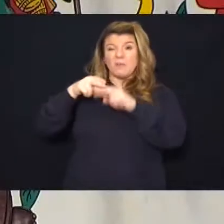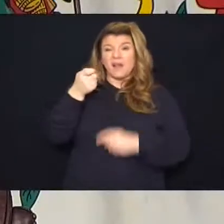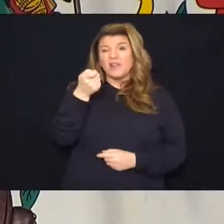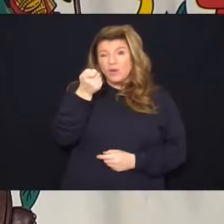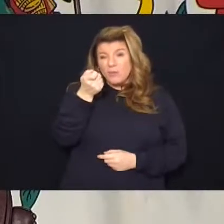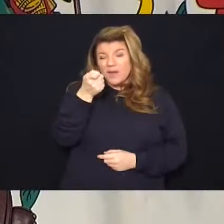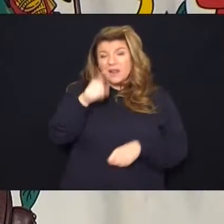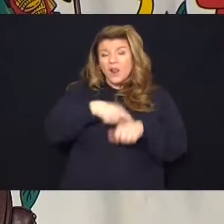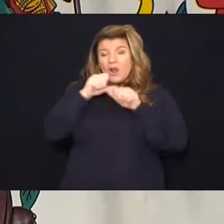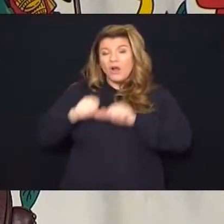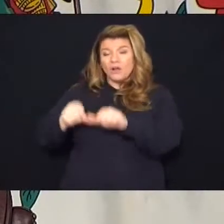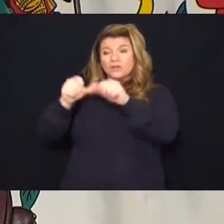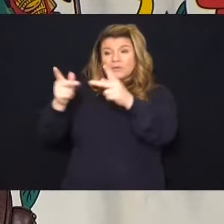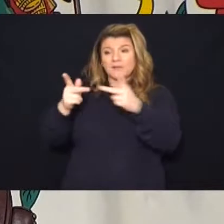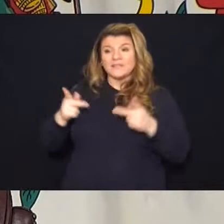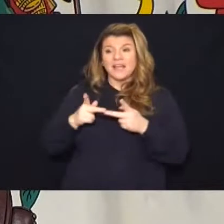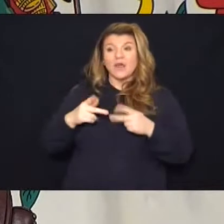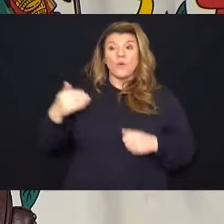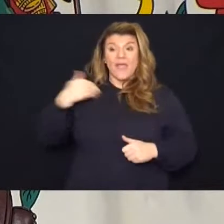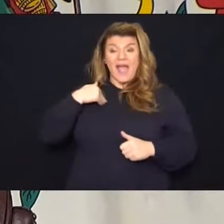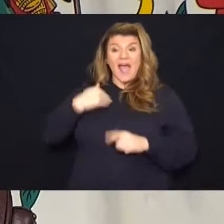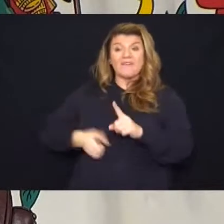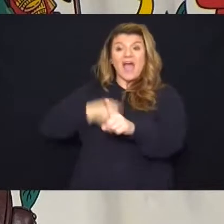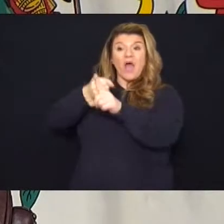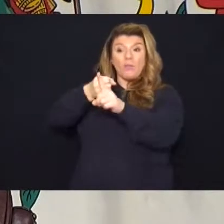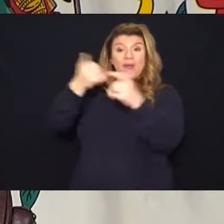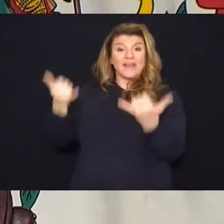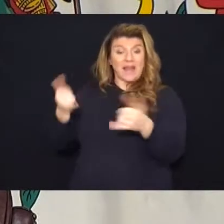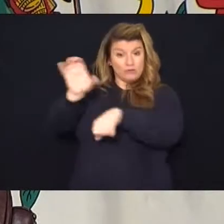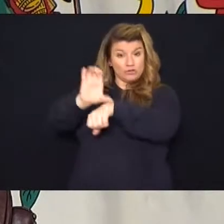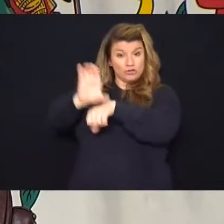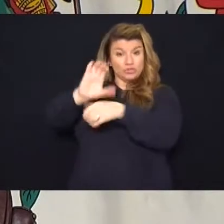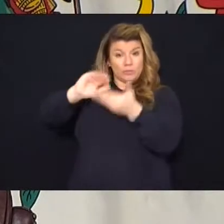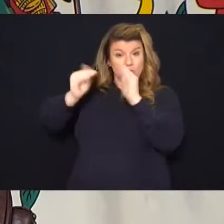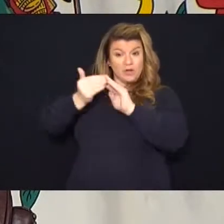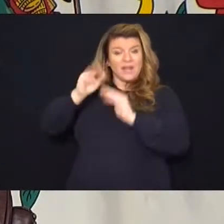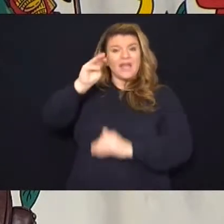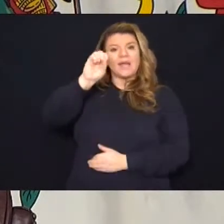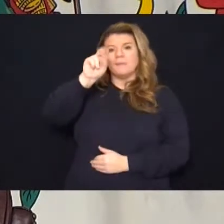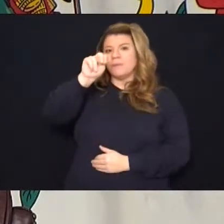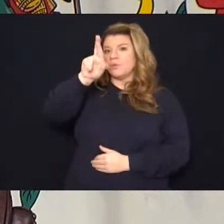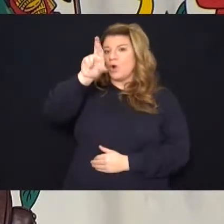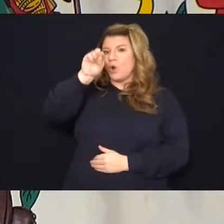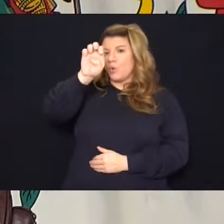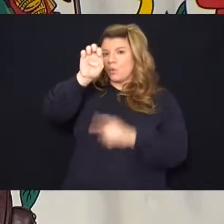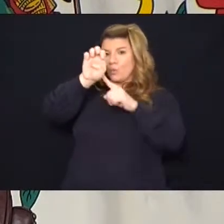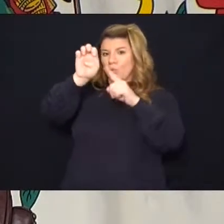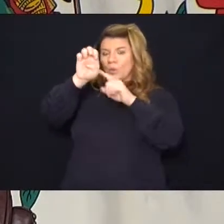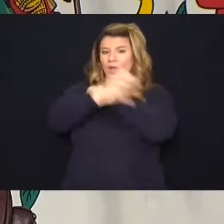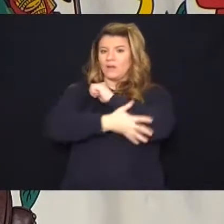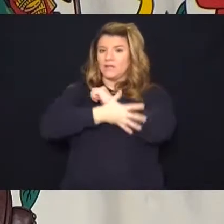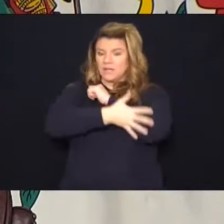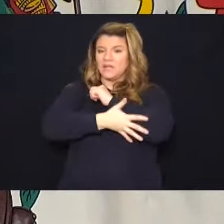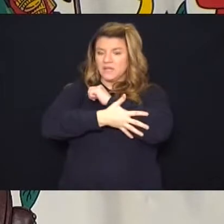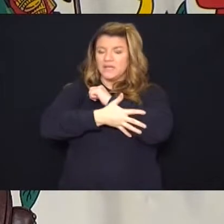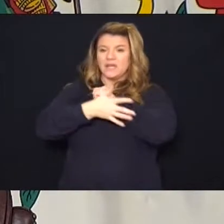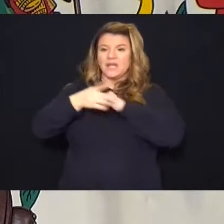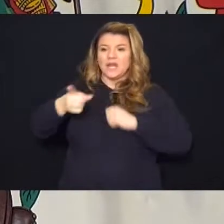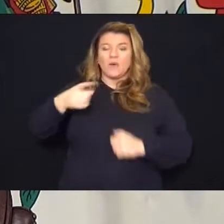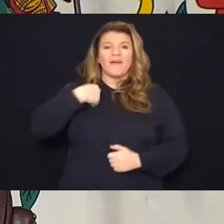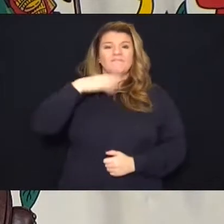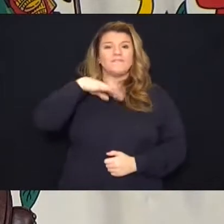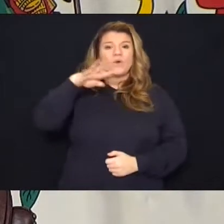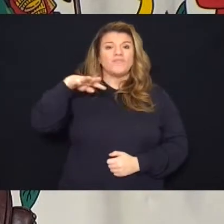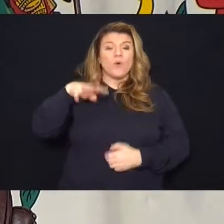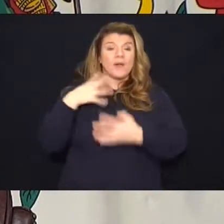care facilities. We have an outbreak now in a church in our church community in Monroe County. We have